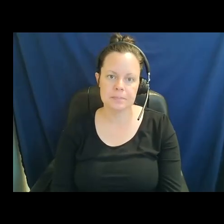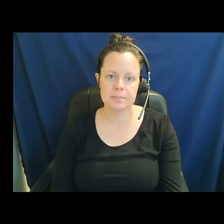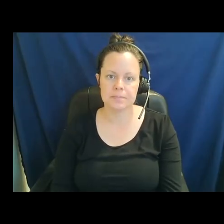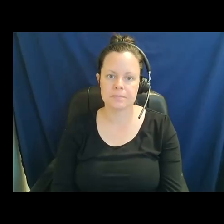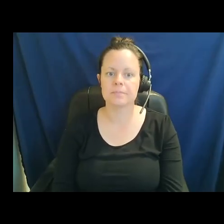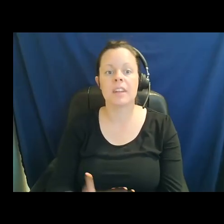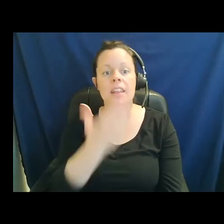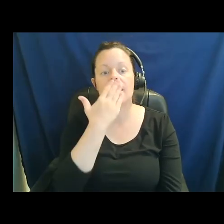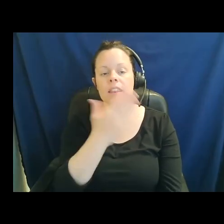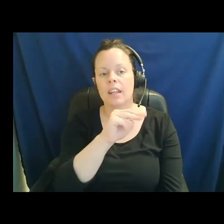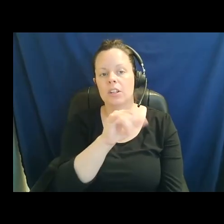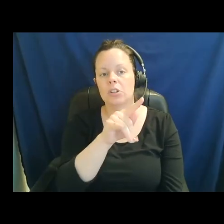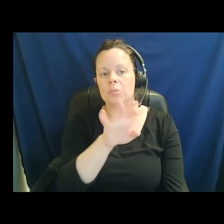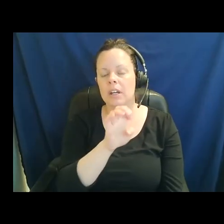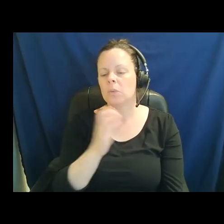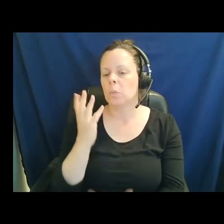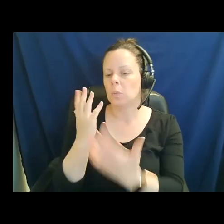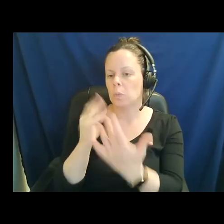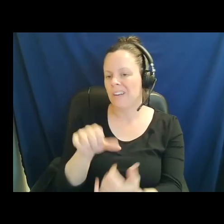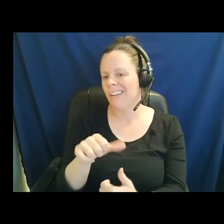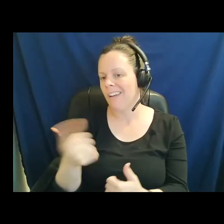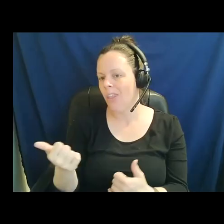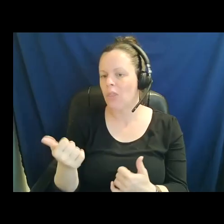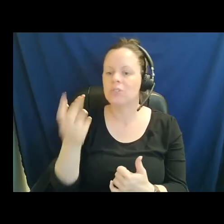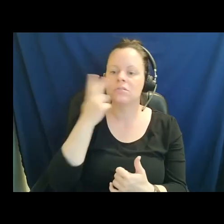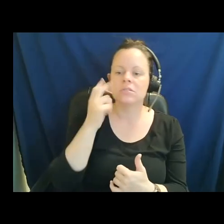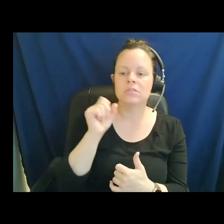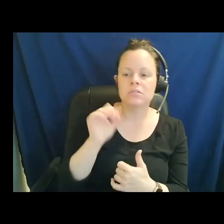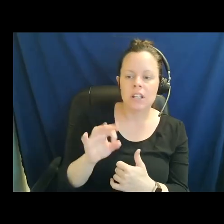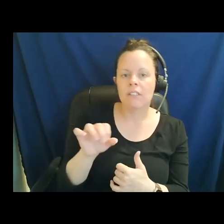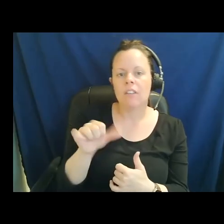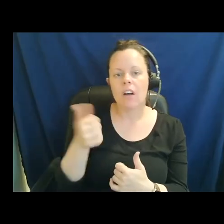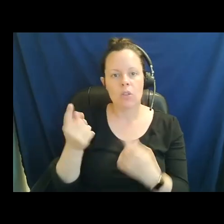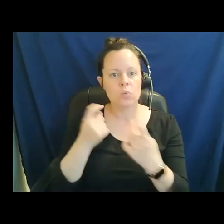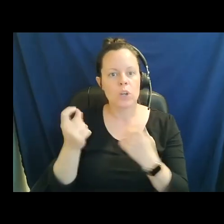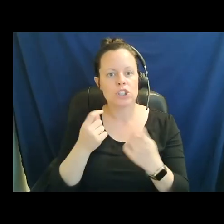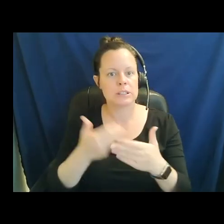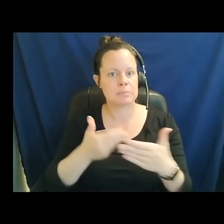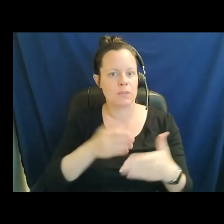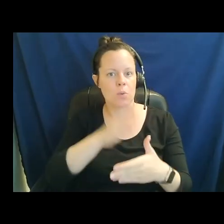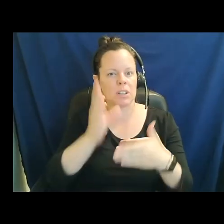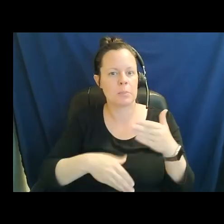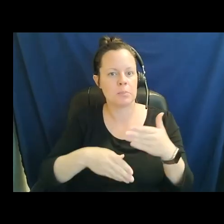Thank you, Mike. We'll give it just another second to see if anybody has any additional questions before we conclude the briefing for today.